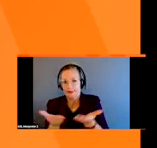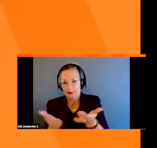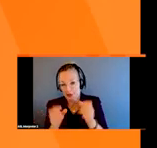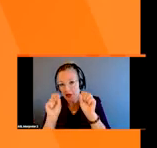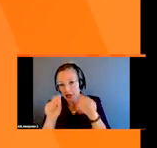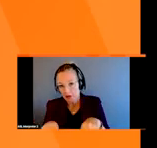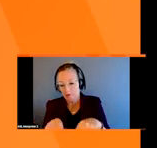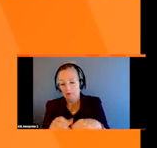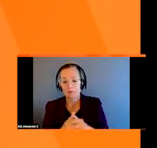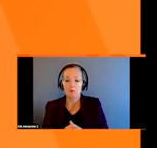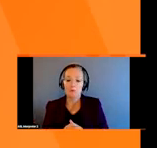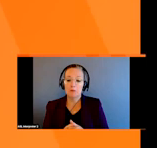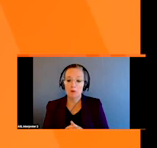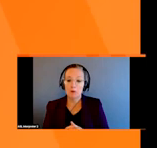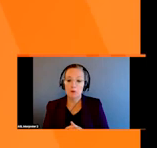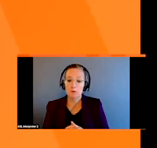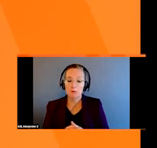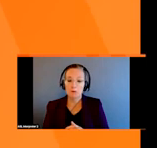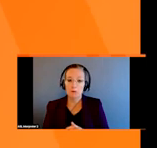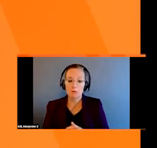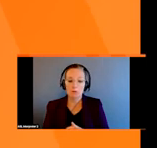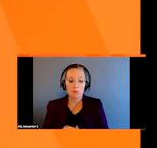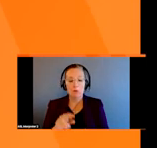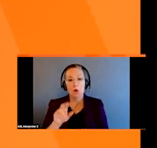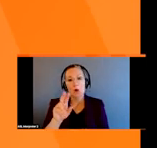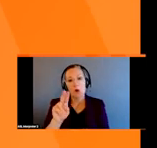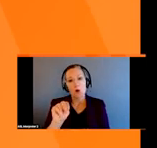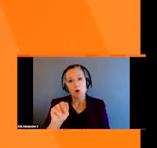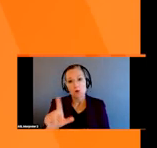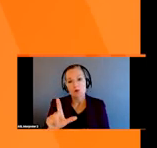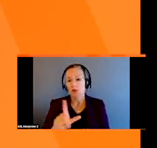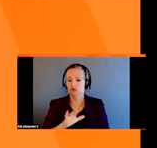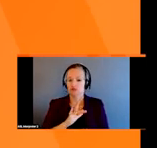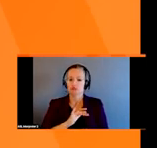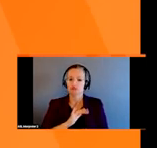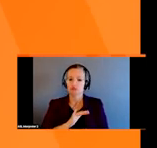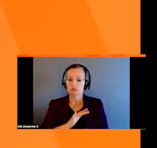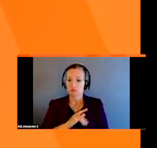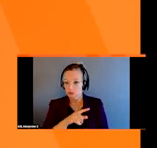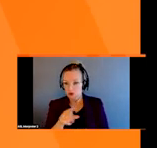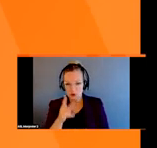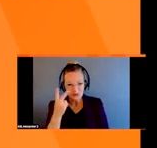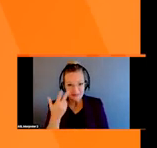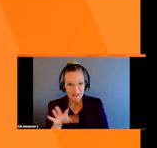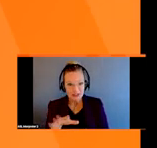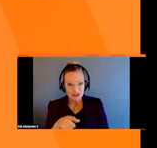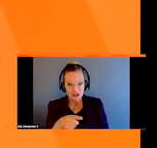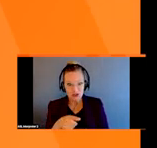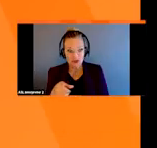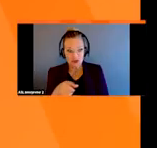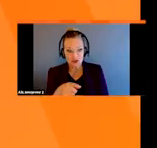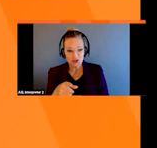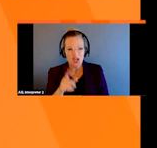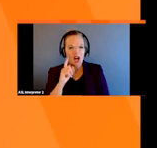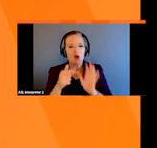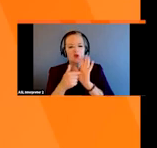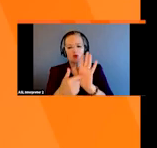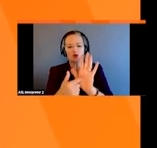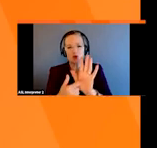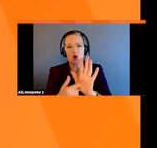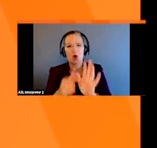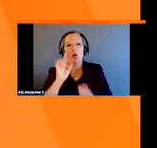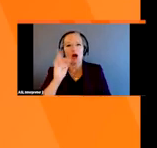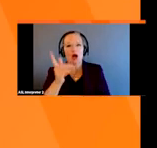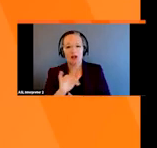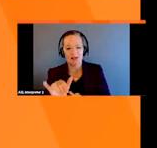Newsletters are fairly cool. I'm not sure if anyone has seen them or not. I'm going to go in and show you a couple